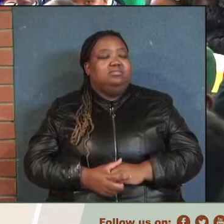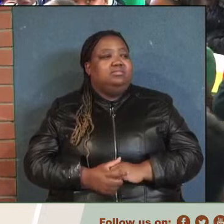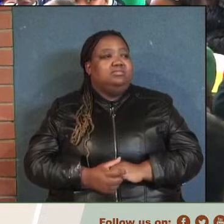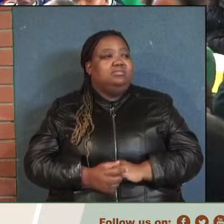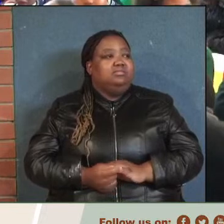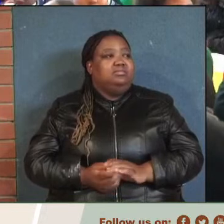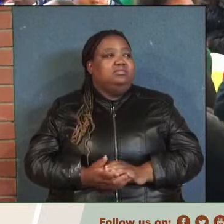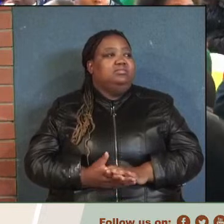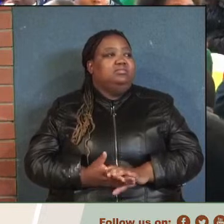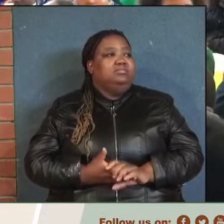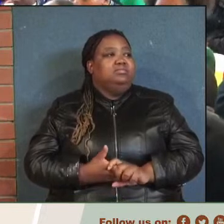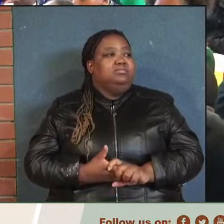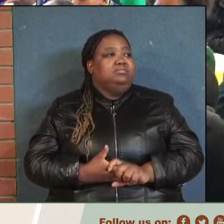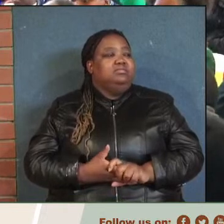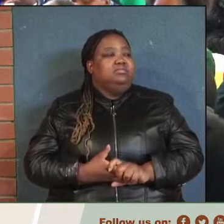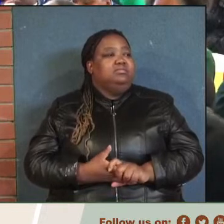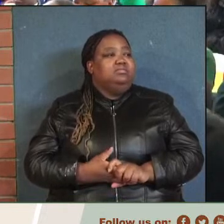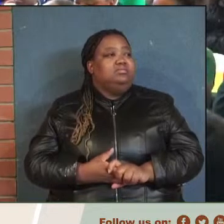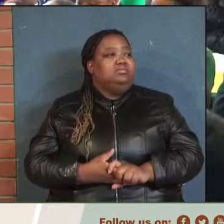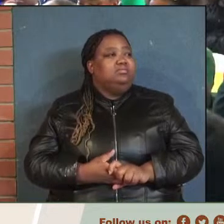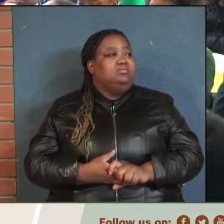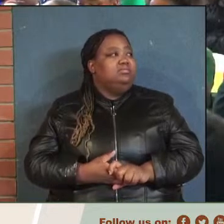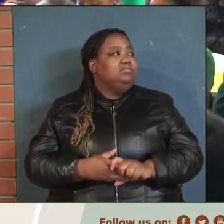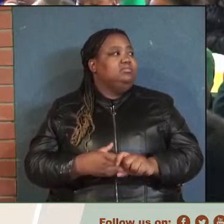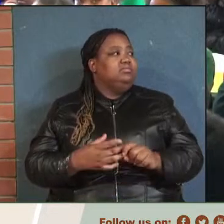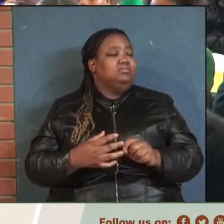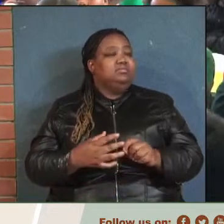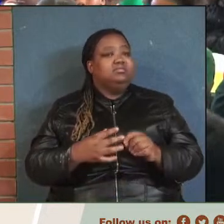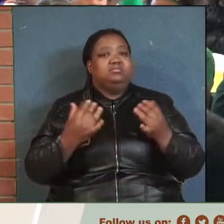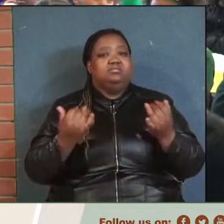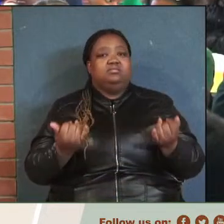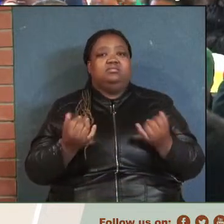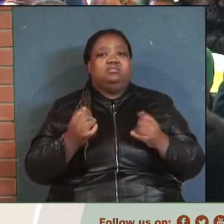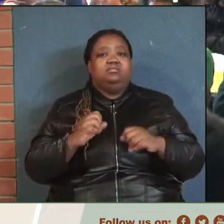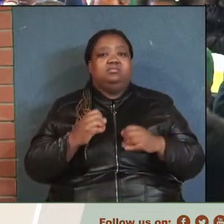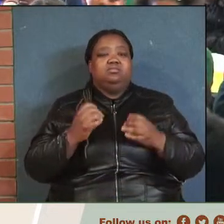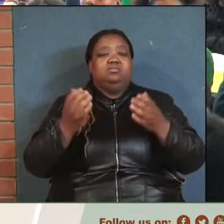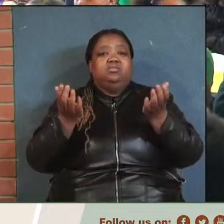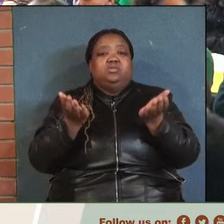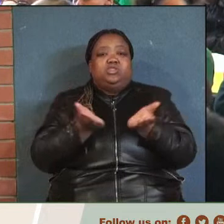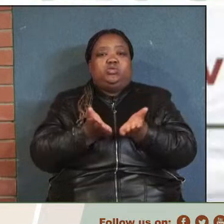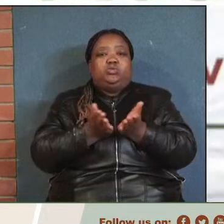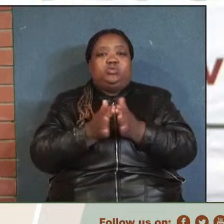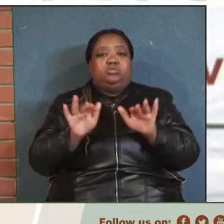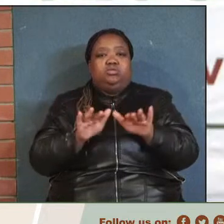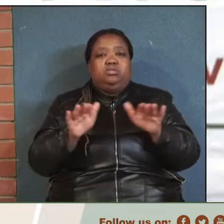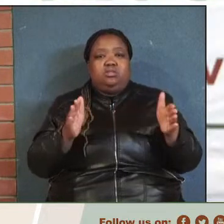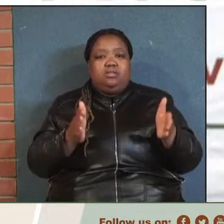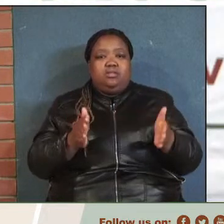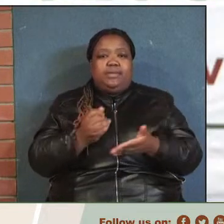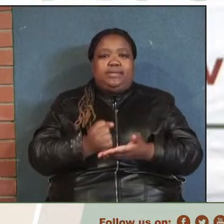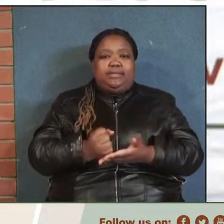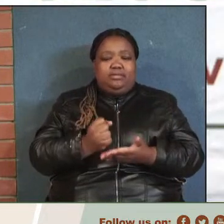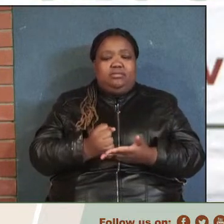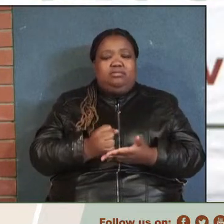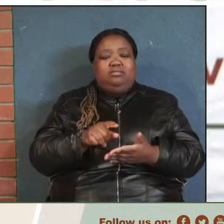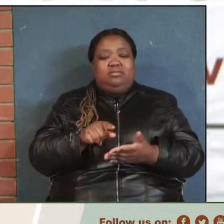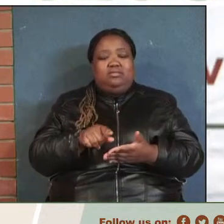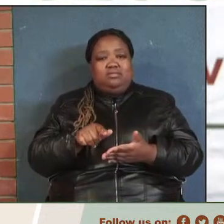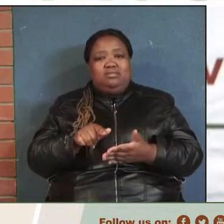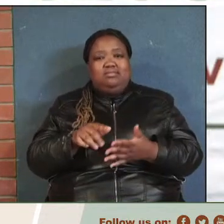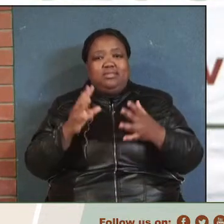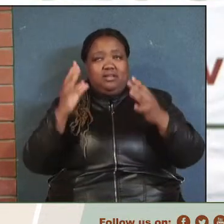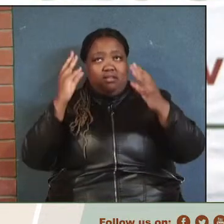Kindly hand the resolutions of the Commission on the impact of school infrastructure on provision of quality learning and teaching.